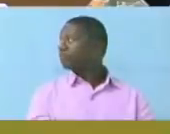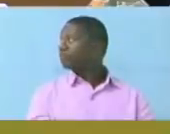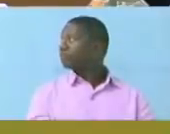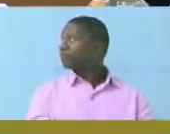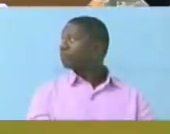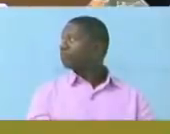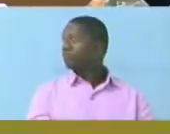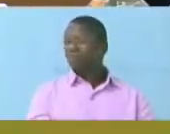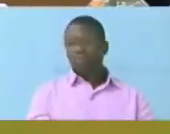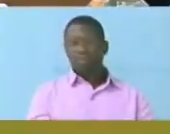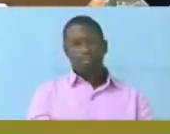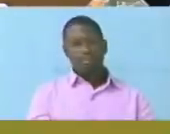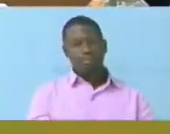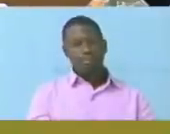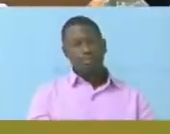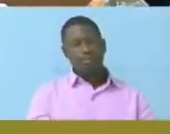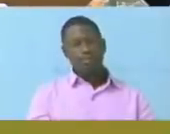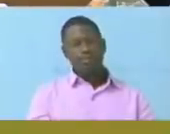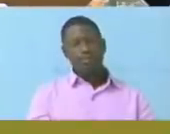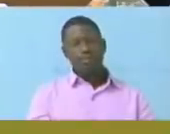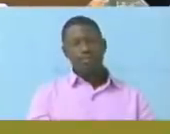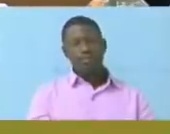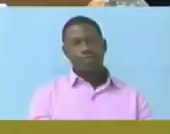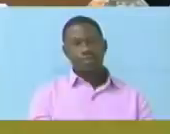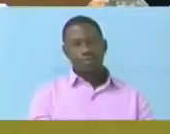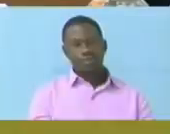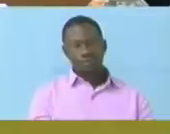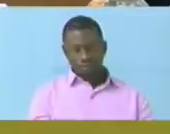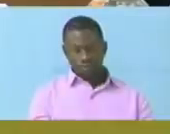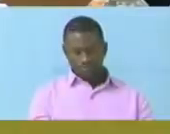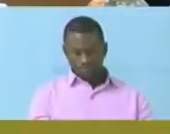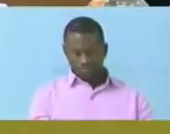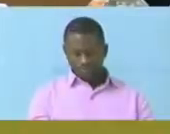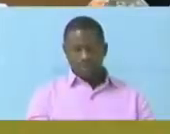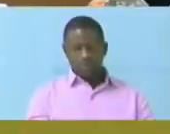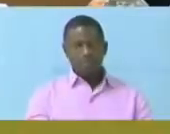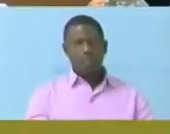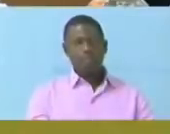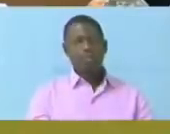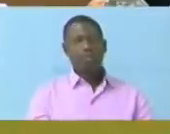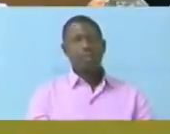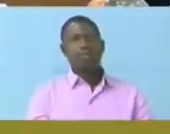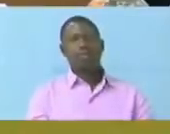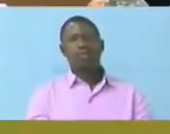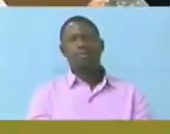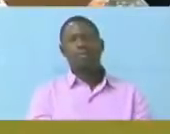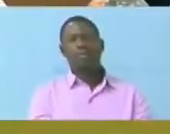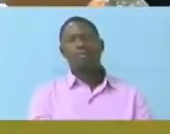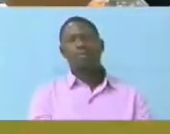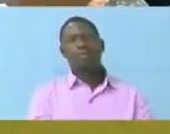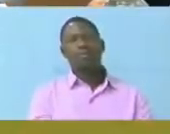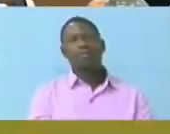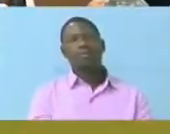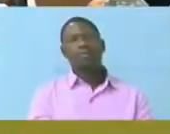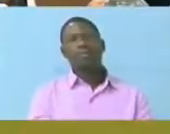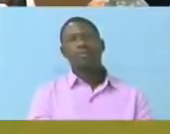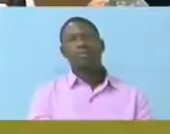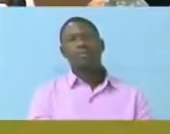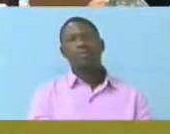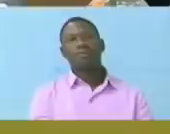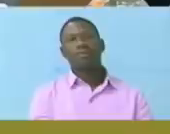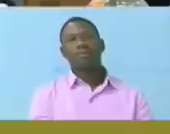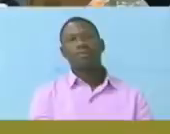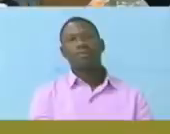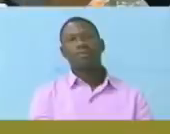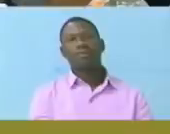suspects that are in custody, and in the third section dealing with suspects that are at large. One